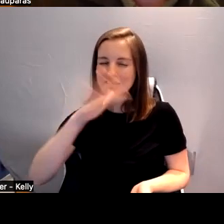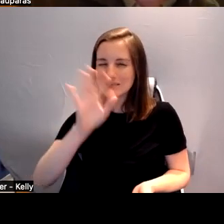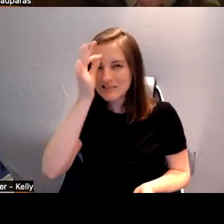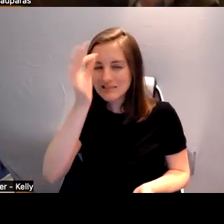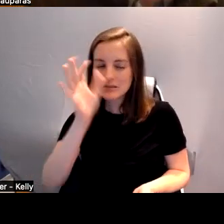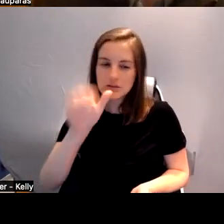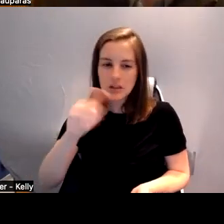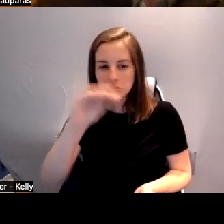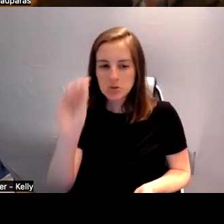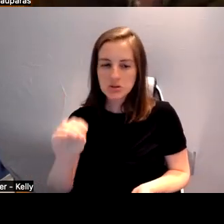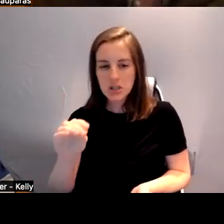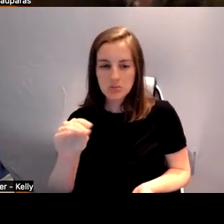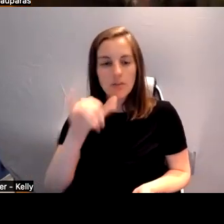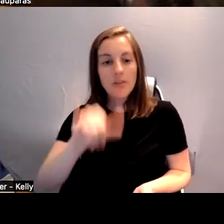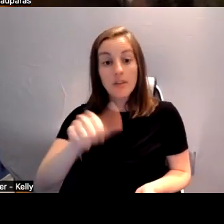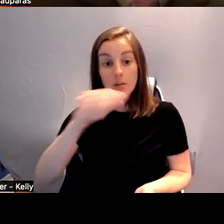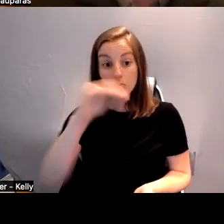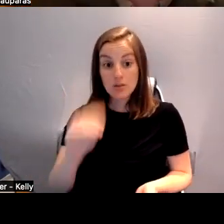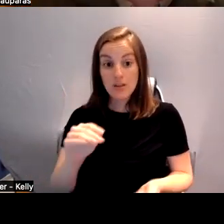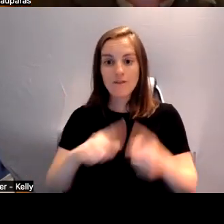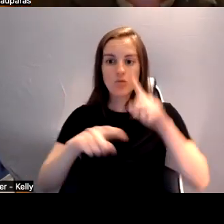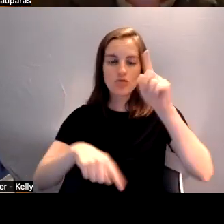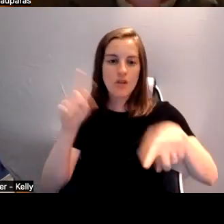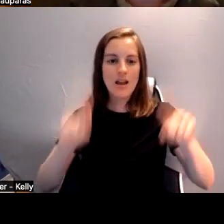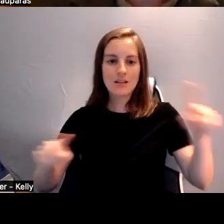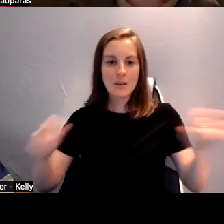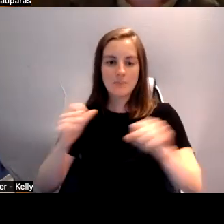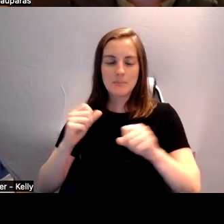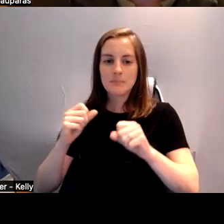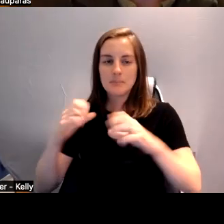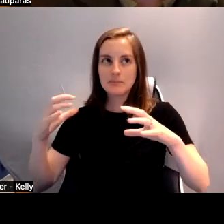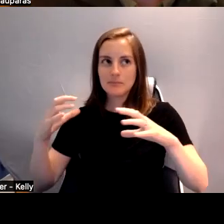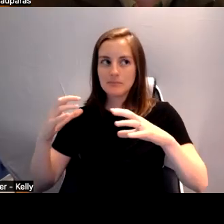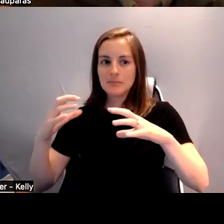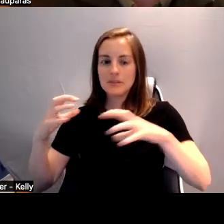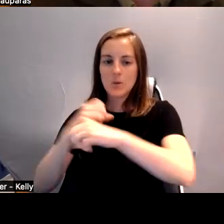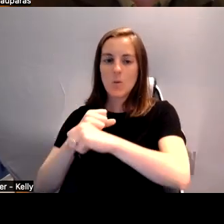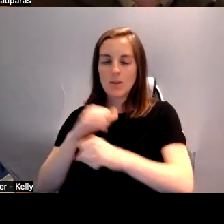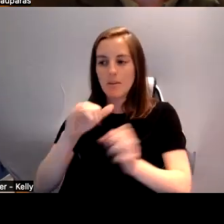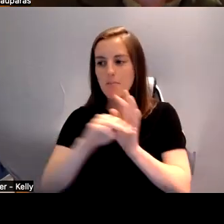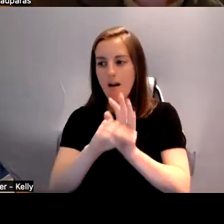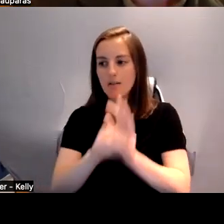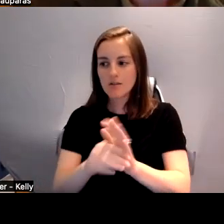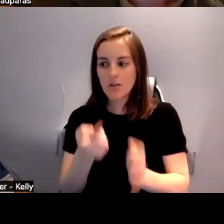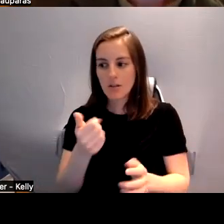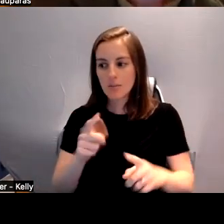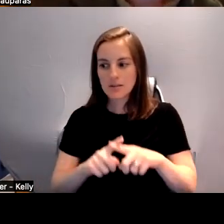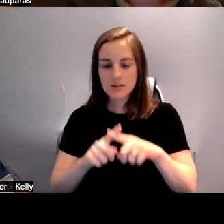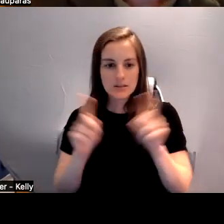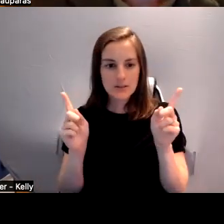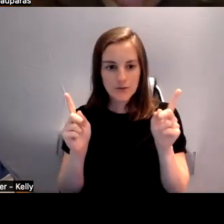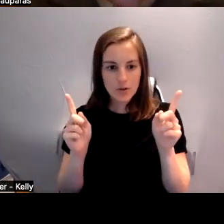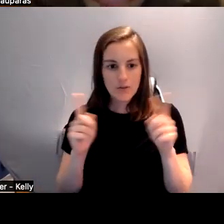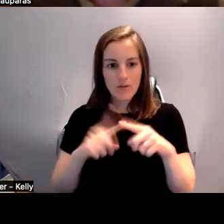10% sequence diversity is coming from this random decoding order, that these models are slightly different from each other.